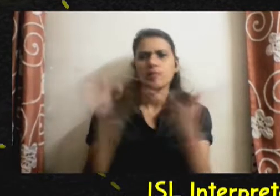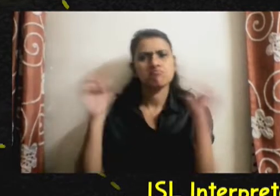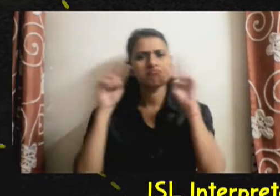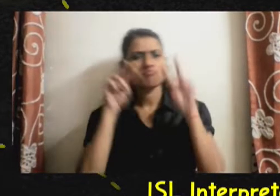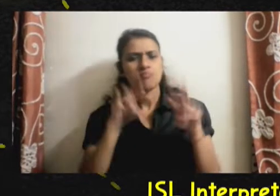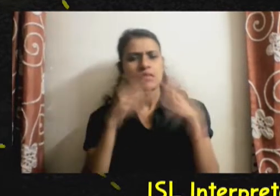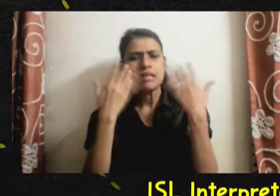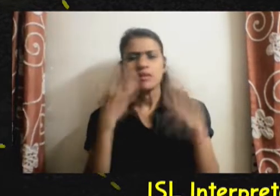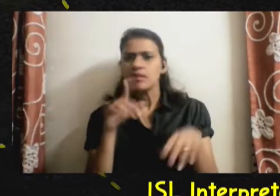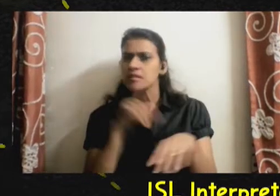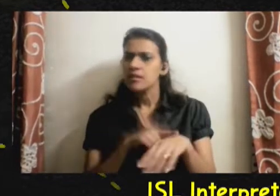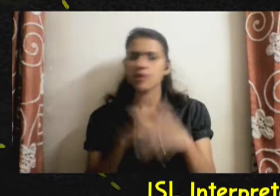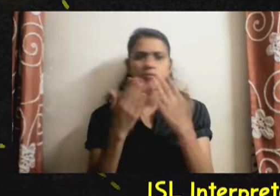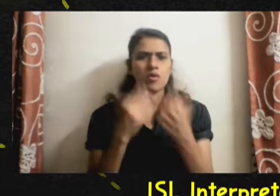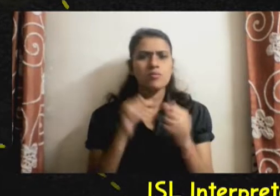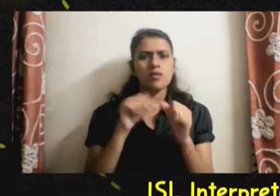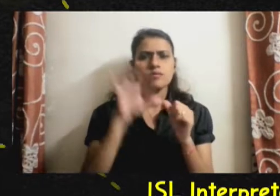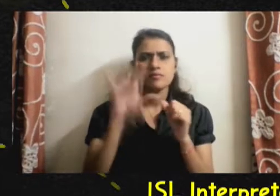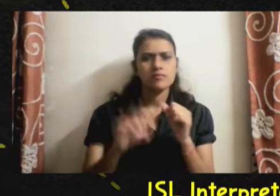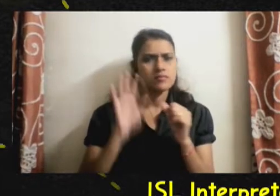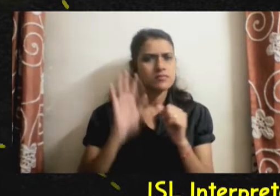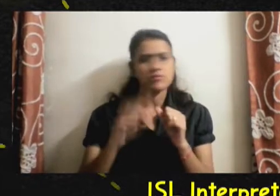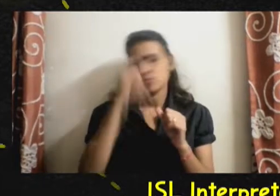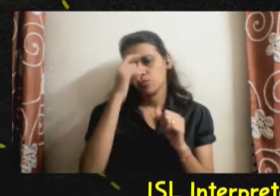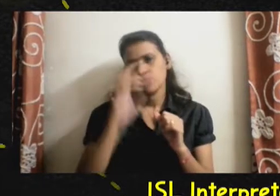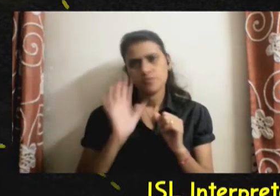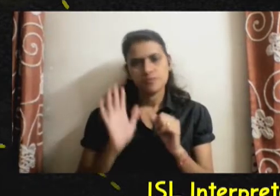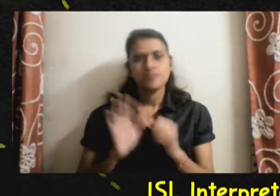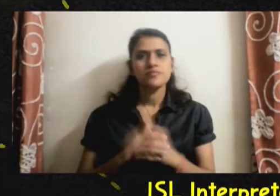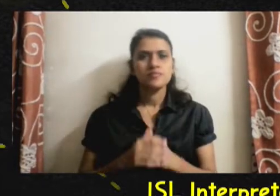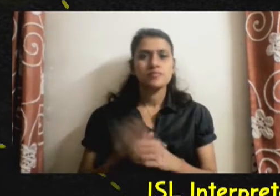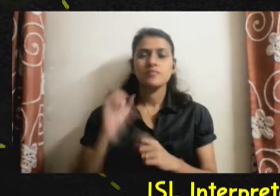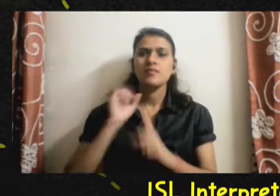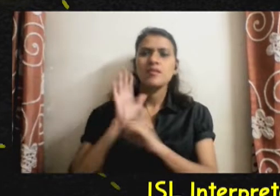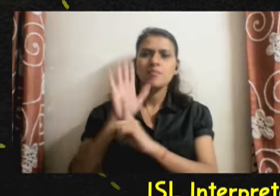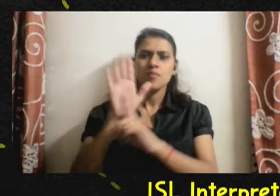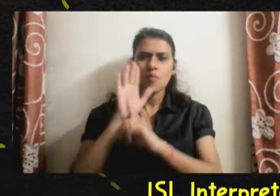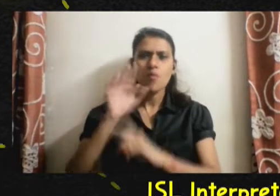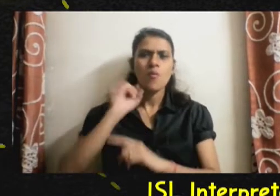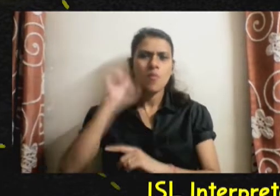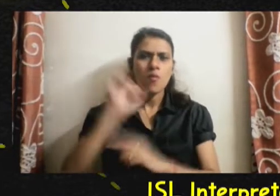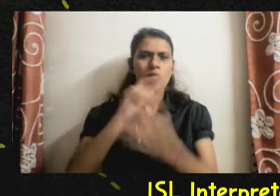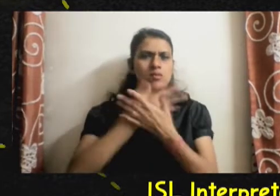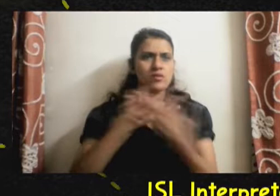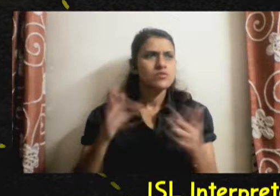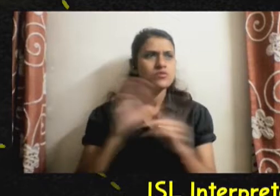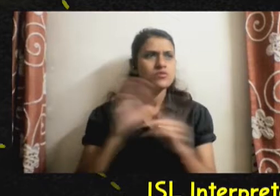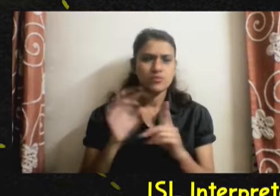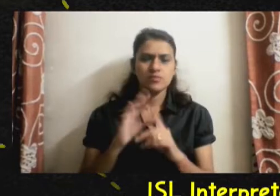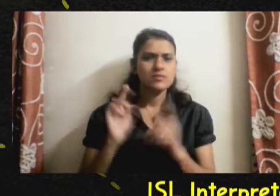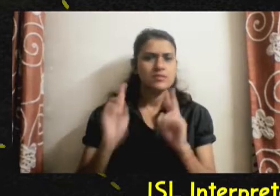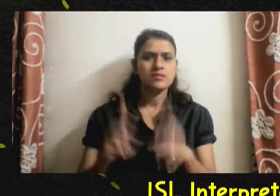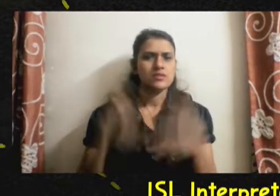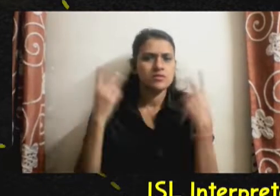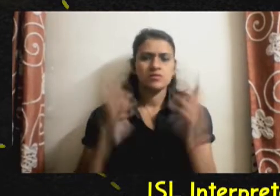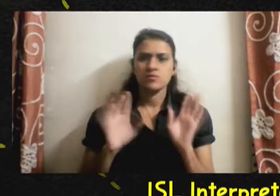Twitter where you can advance searches to really understand some of the narratives coming up in a campaign, in a movement. So again, there's nothing unique,